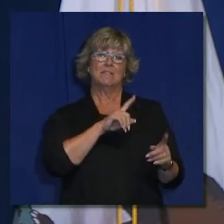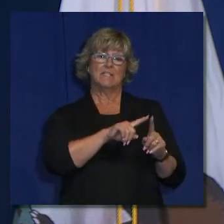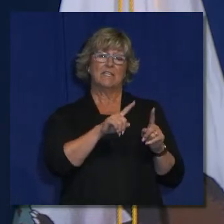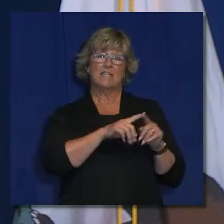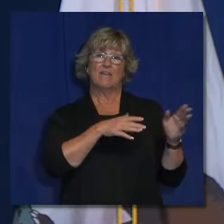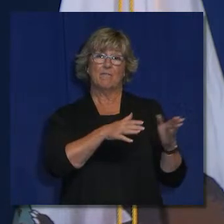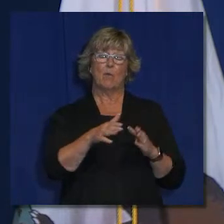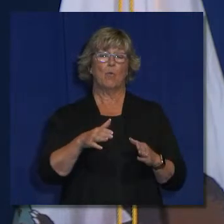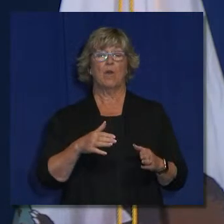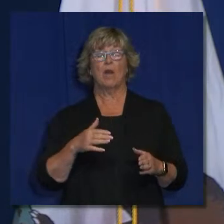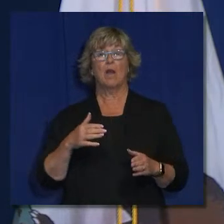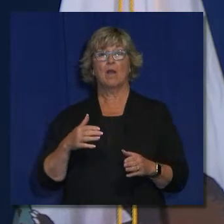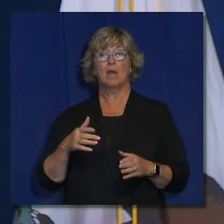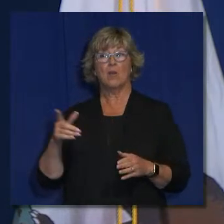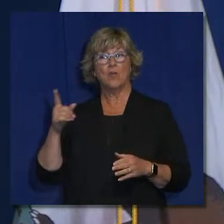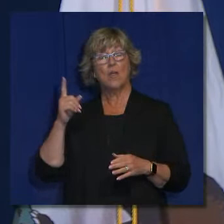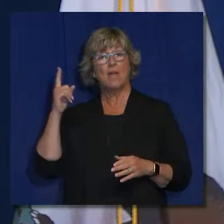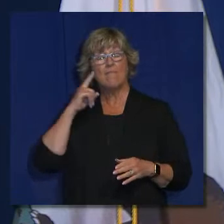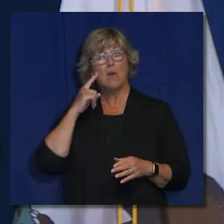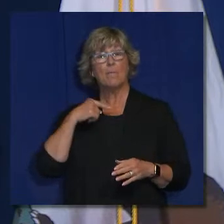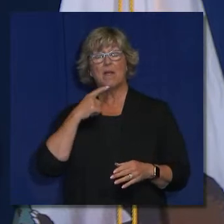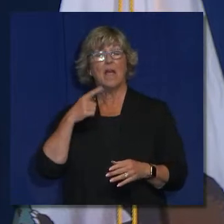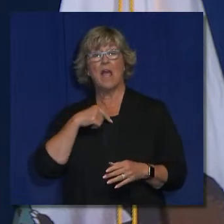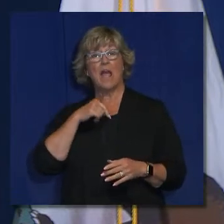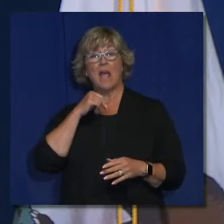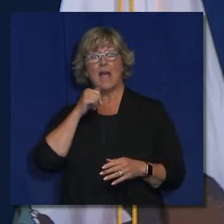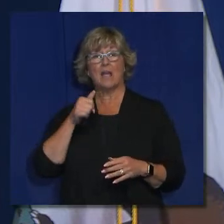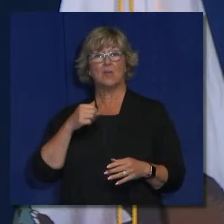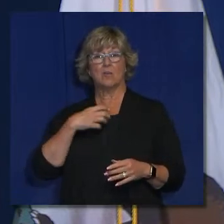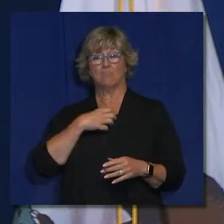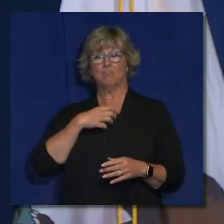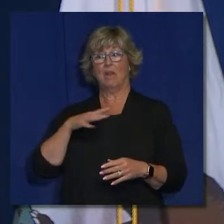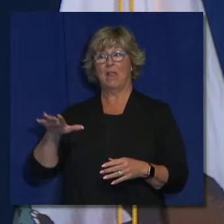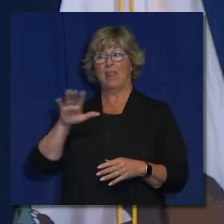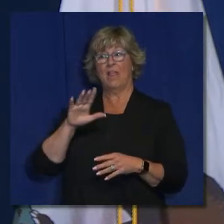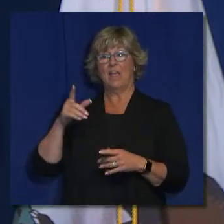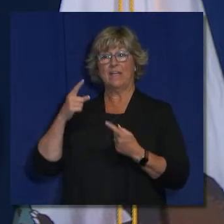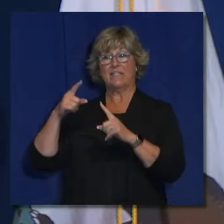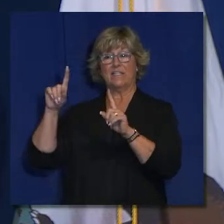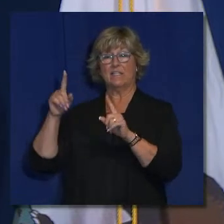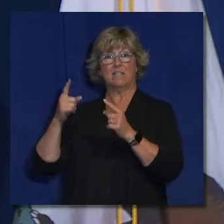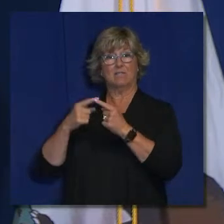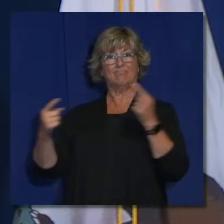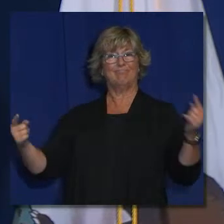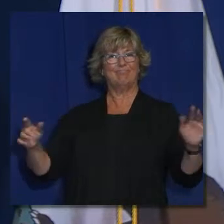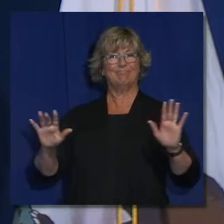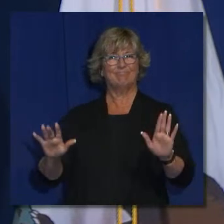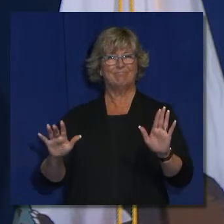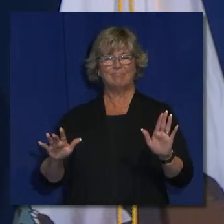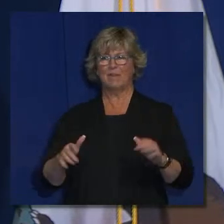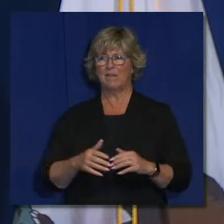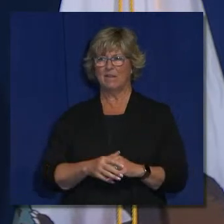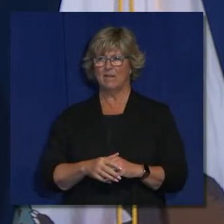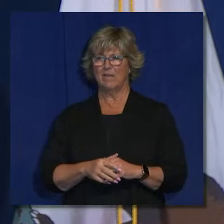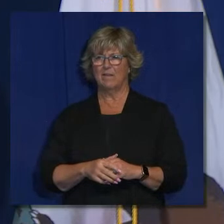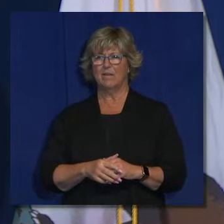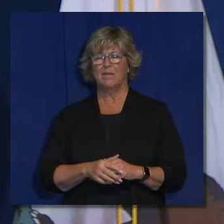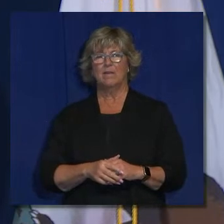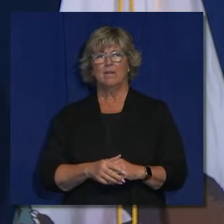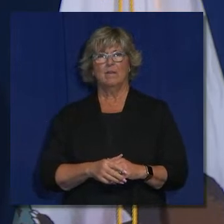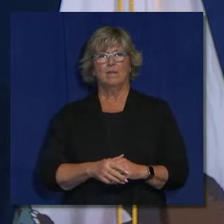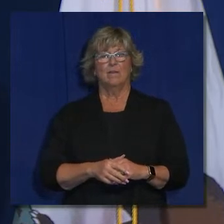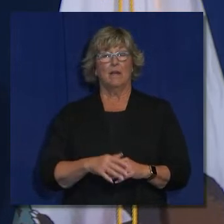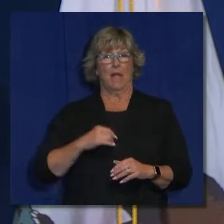And I do not, and you've long heard me say this, I don't begrudge other people's success, quite the contrary. I